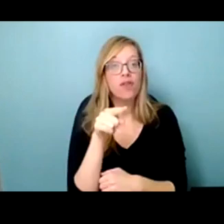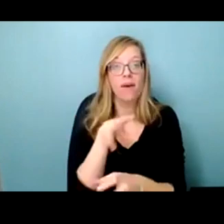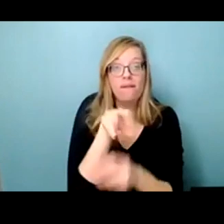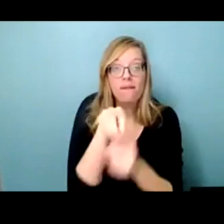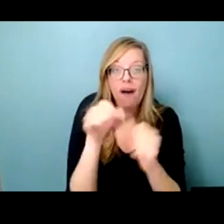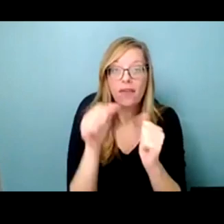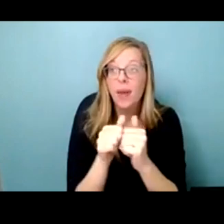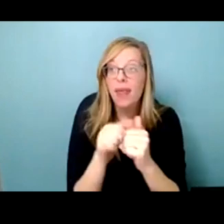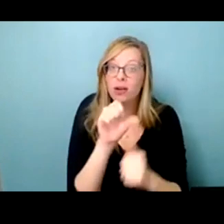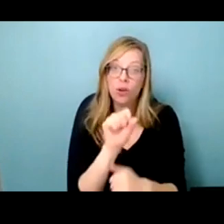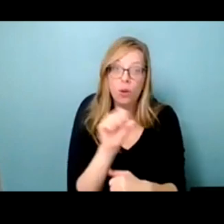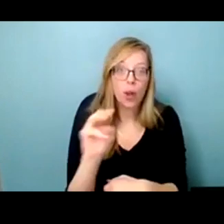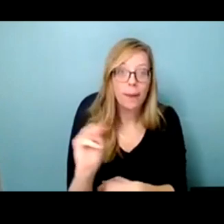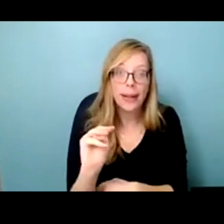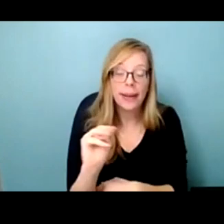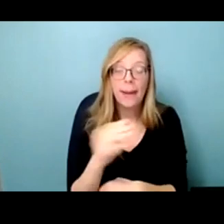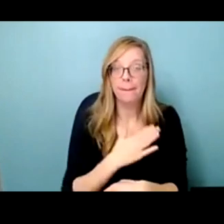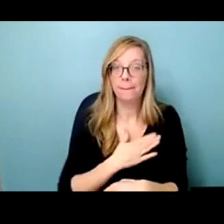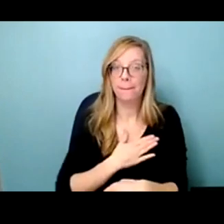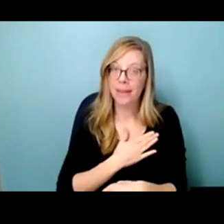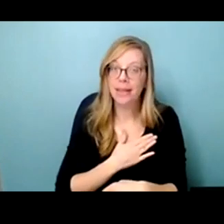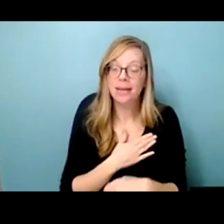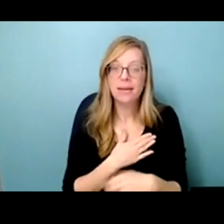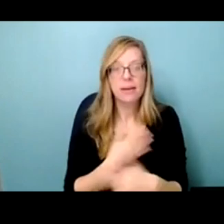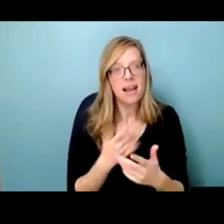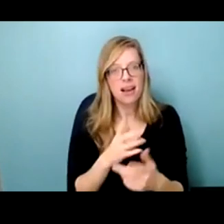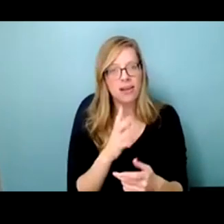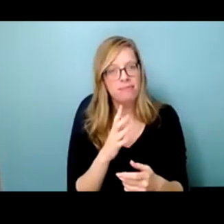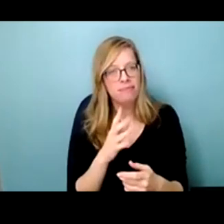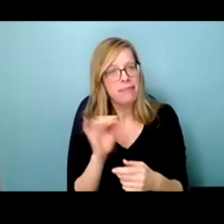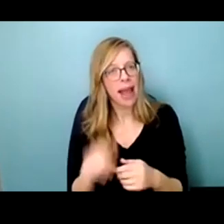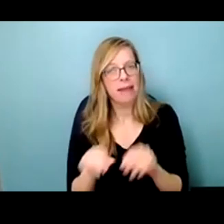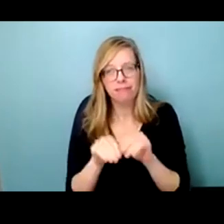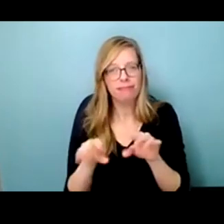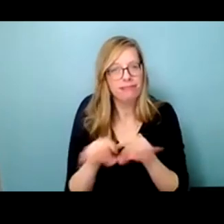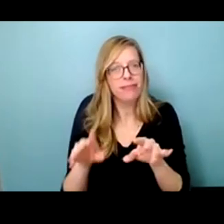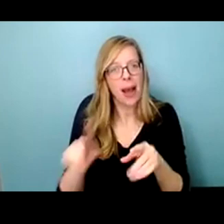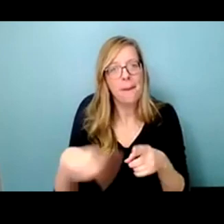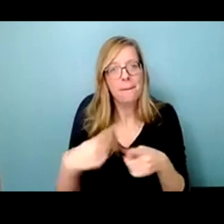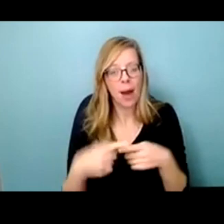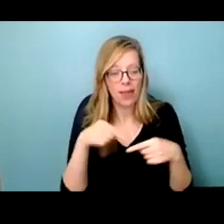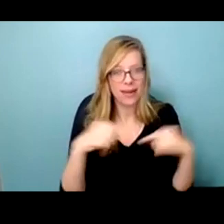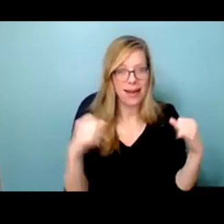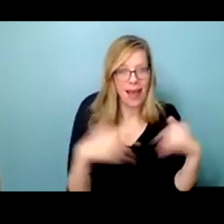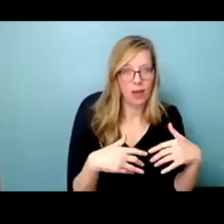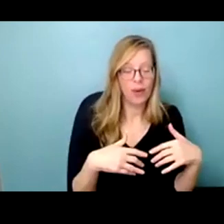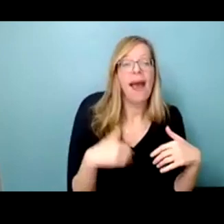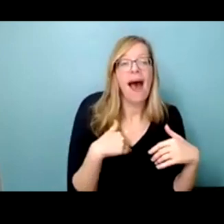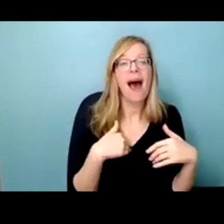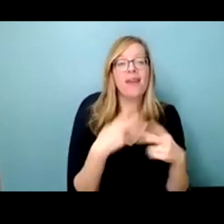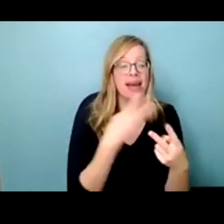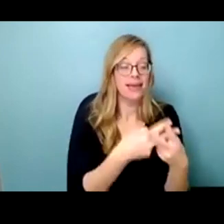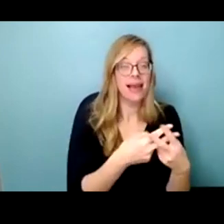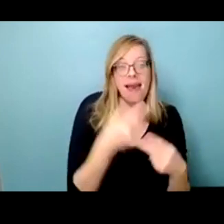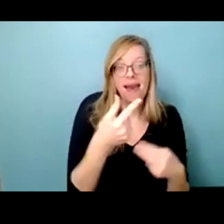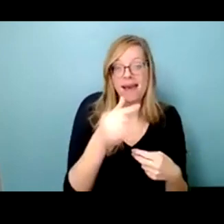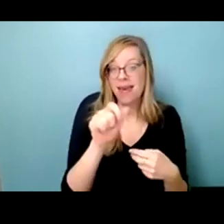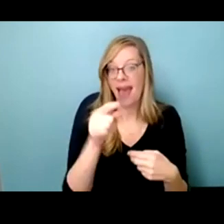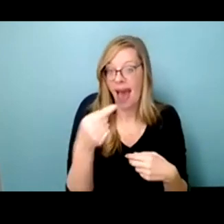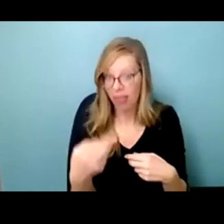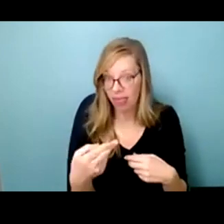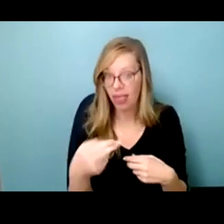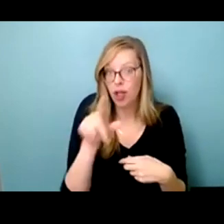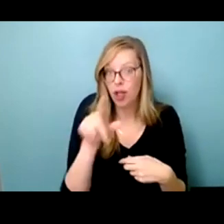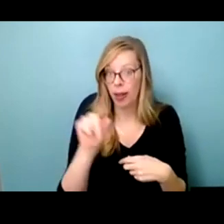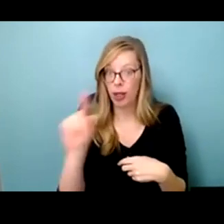social media, please post about the gathering. It's helpful for us. We have the hashtag GAV2020. I'll put that